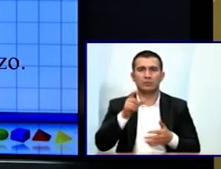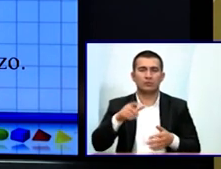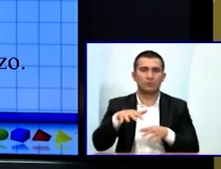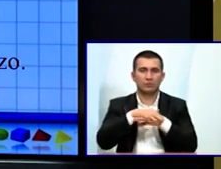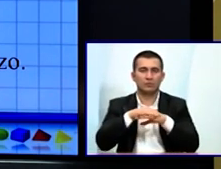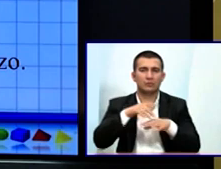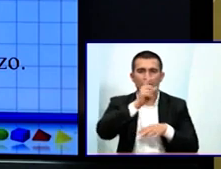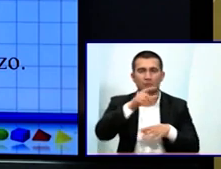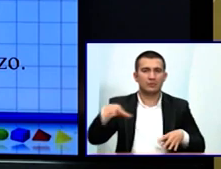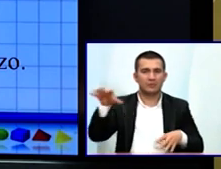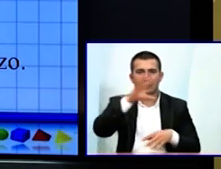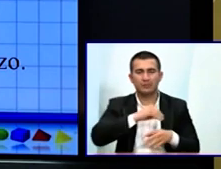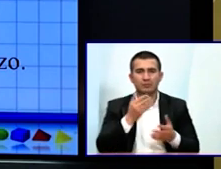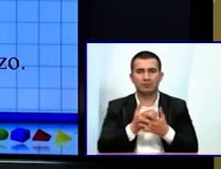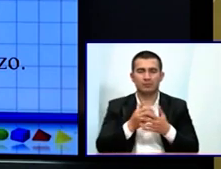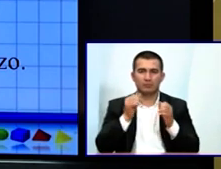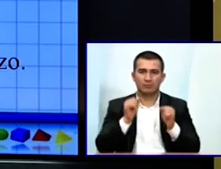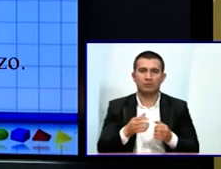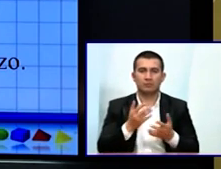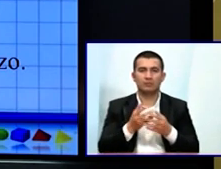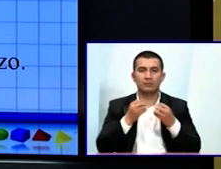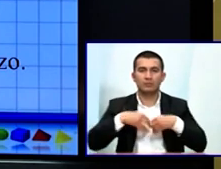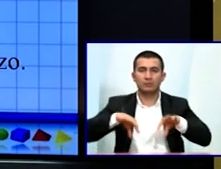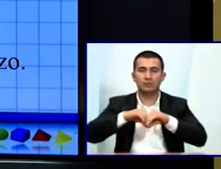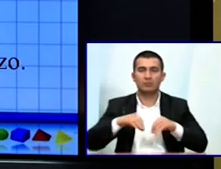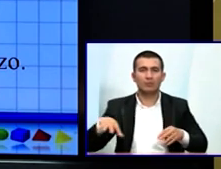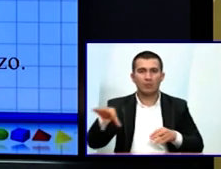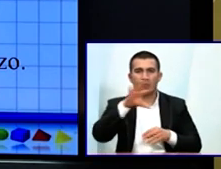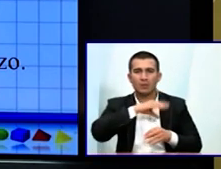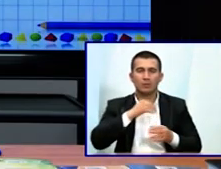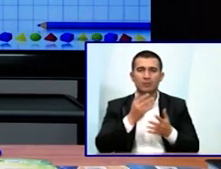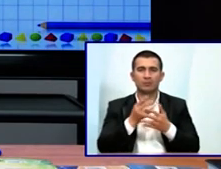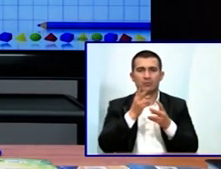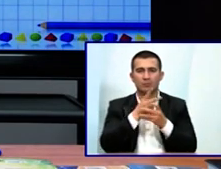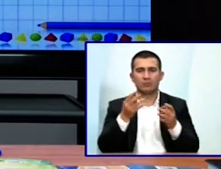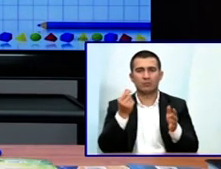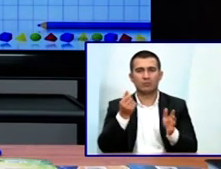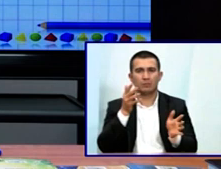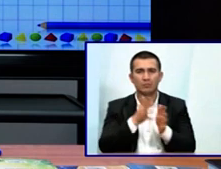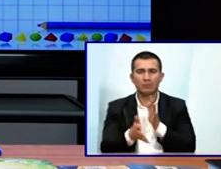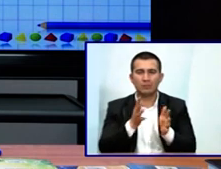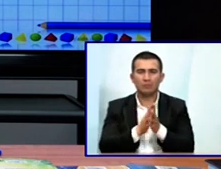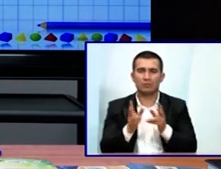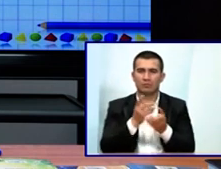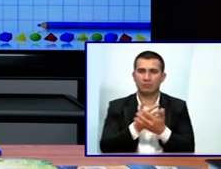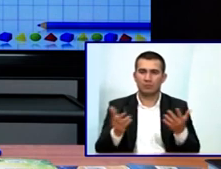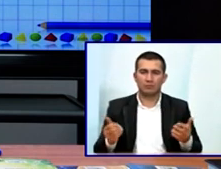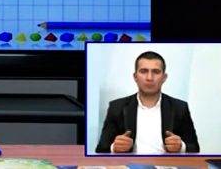milliy tarkibi, Oilaning jami xarajatdagi turli xil xarajatlarining ulushi,